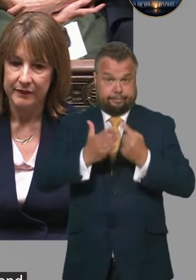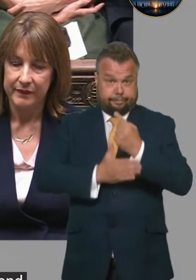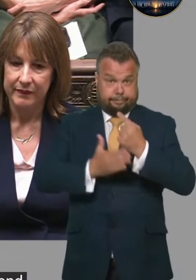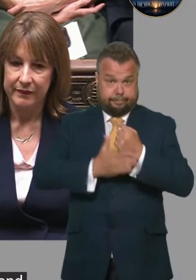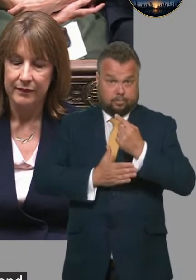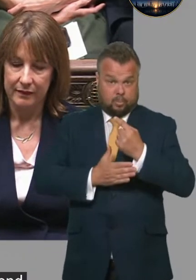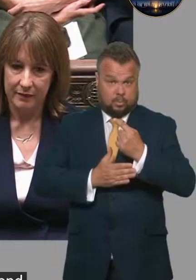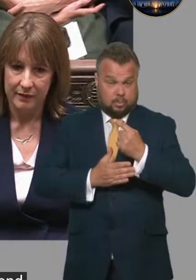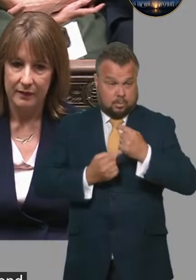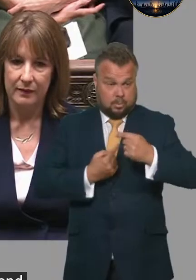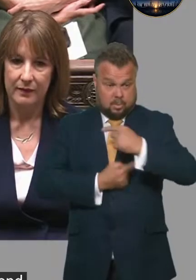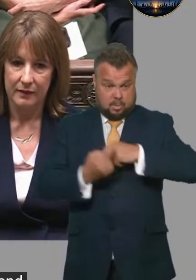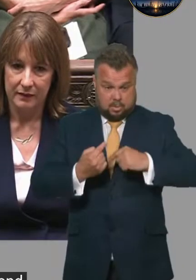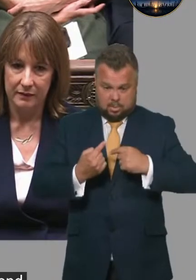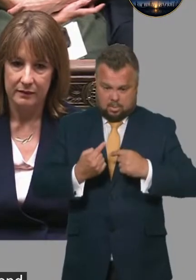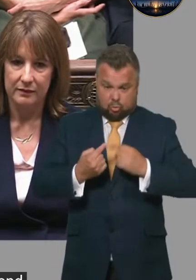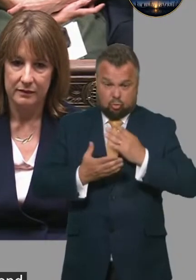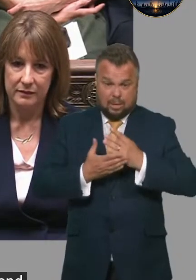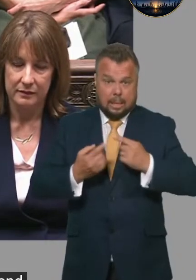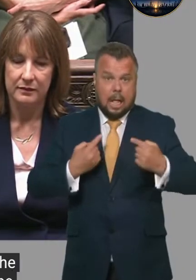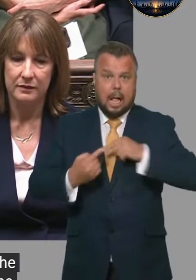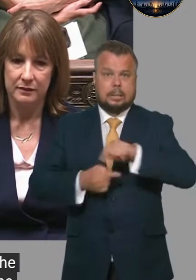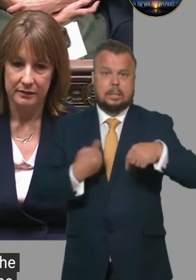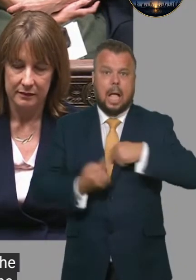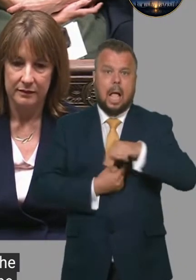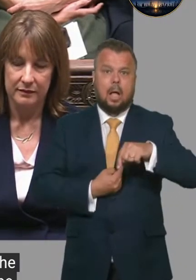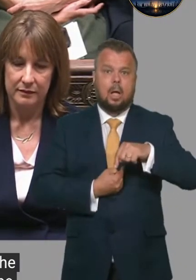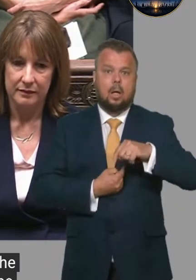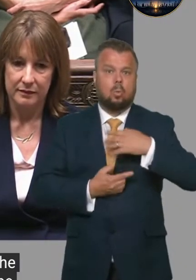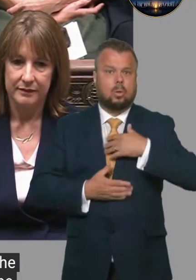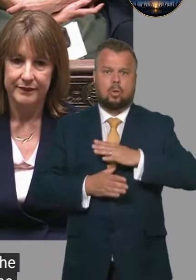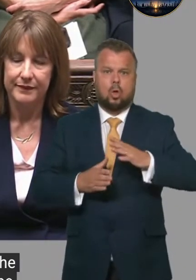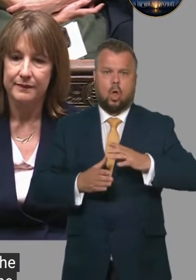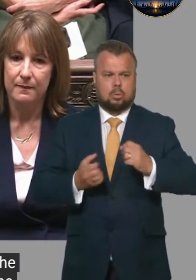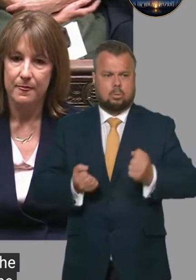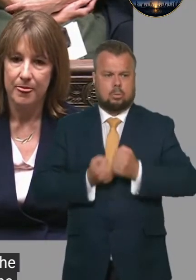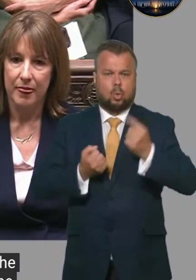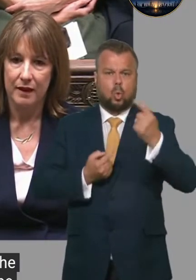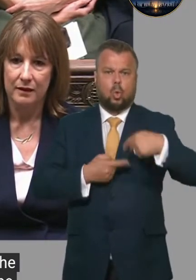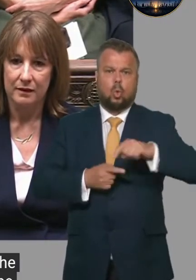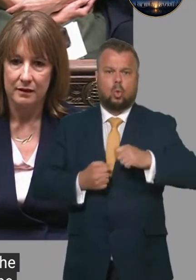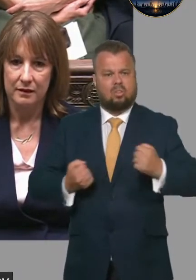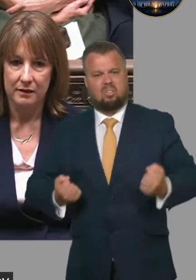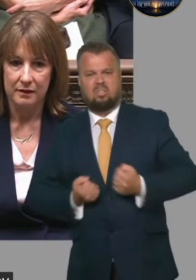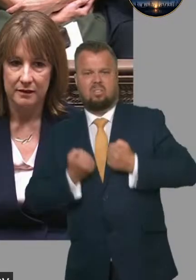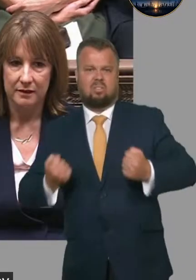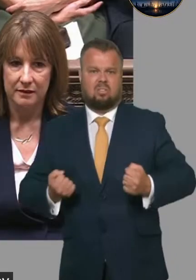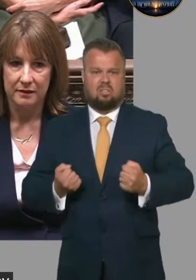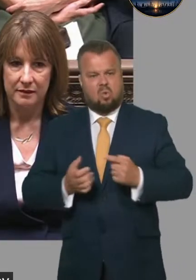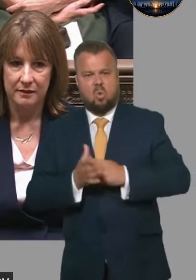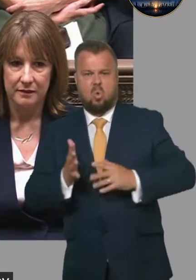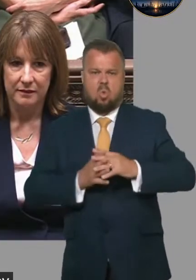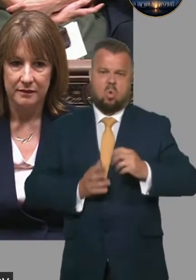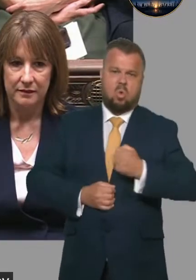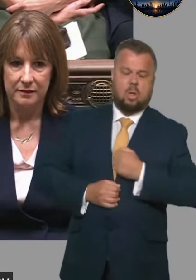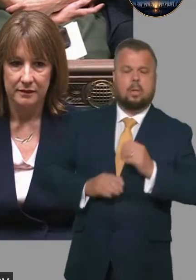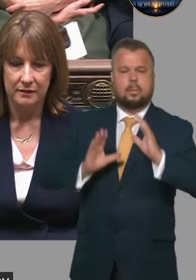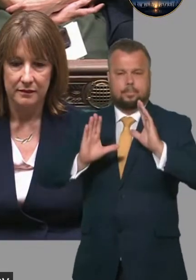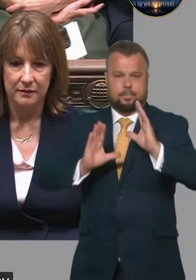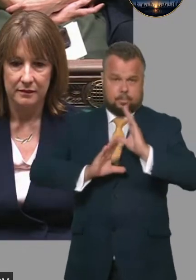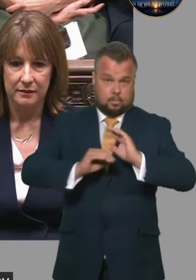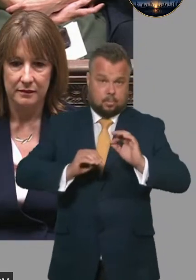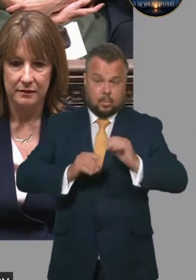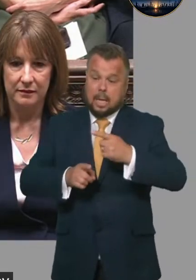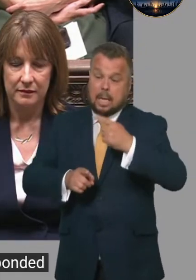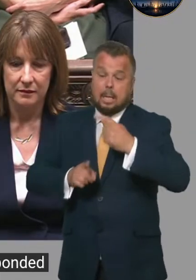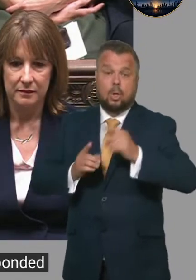both incidents with outstanding bravery and professionalism in very difficult circumstances. Mr. Speaker, one of the greatest privileges